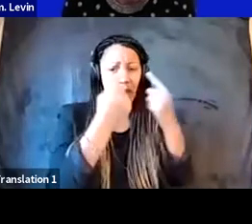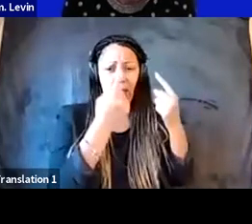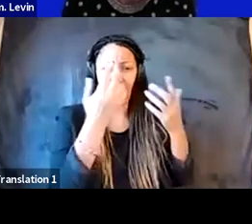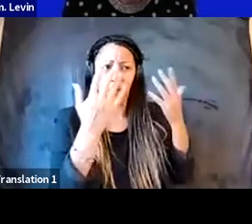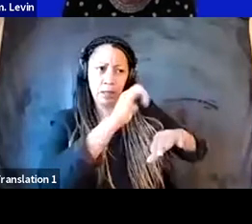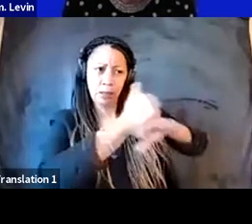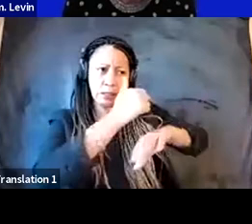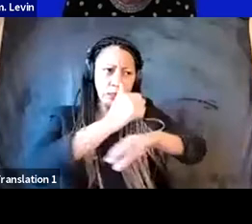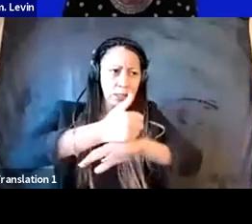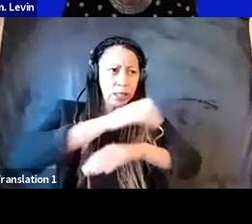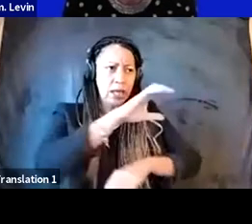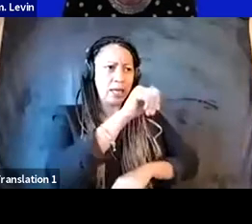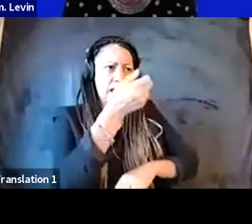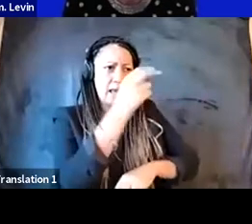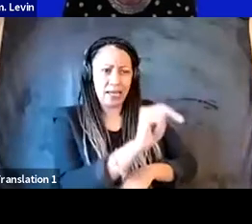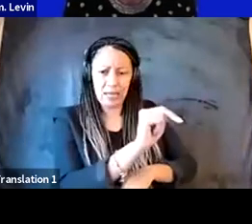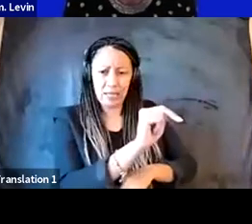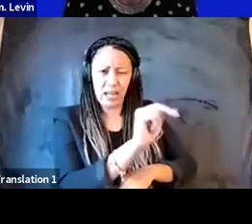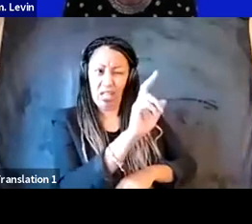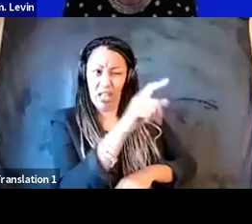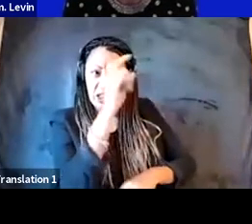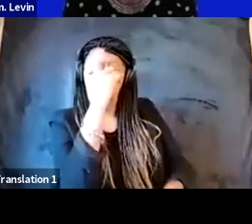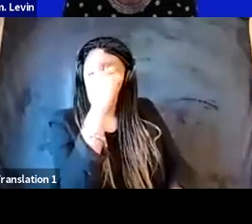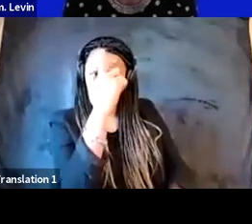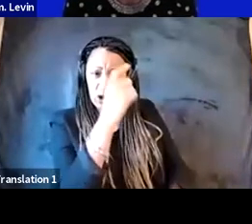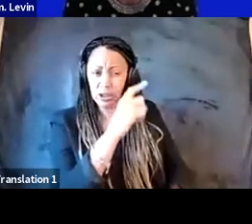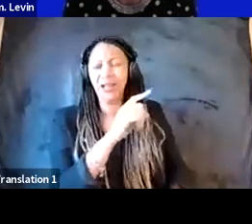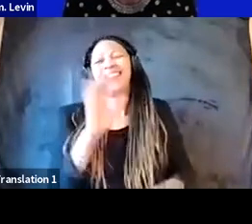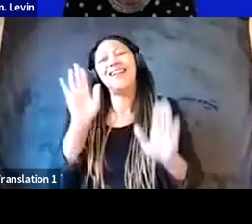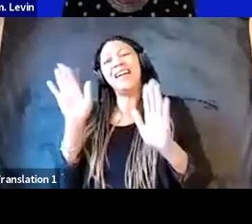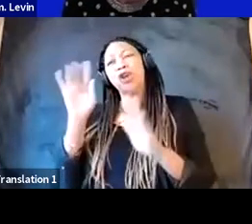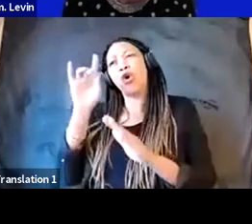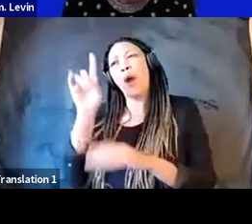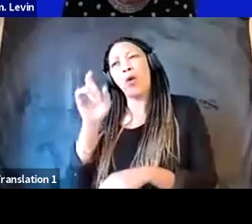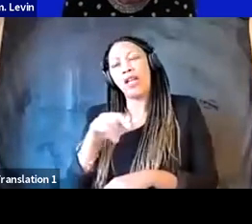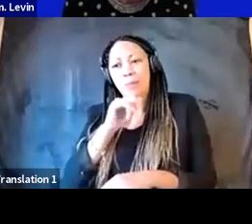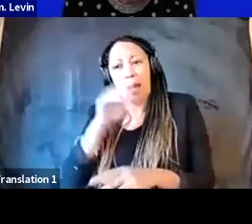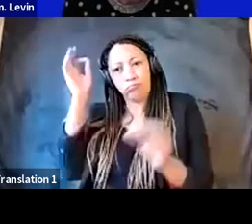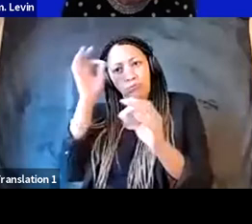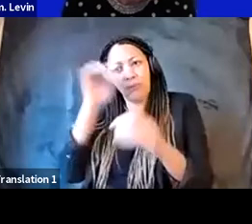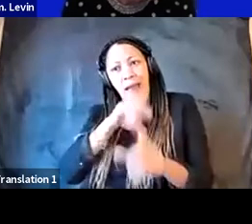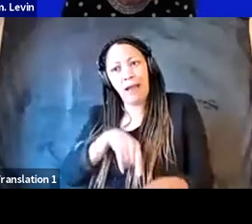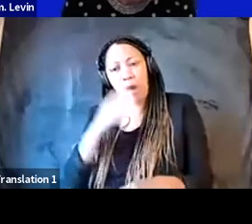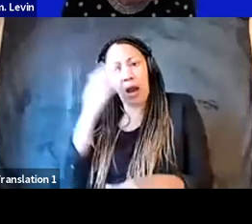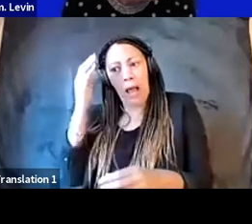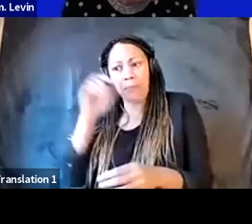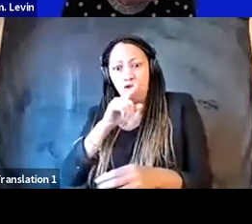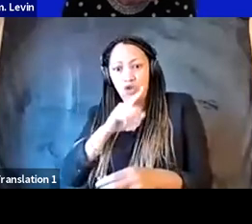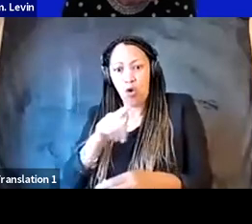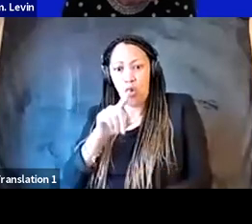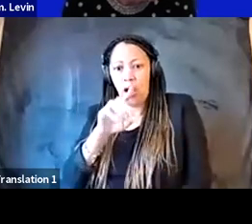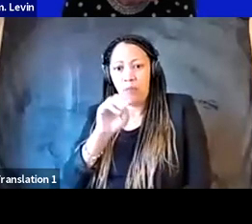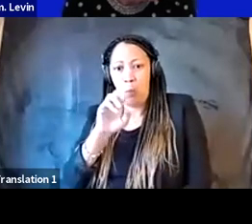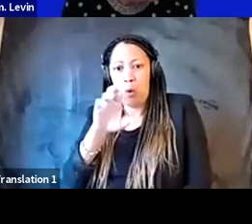on Caton? Is that the thought? That's a great question. I don't know the answer. I don't know if Morris knows at this point. I'm not sure